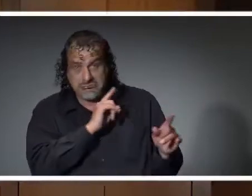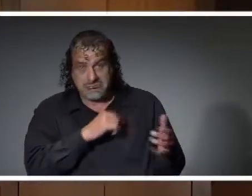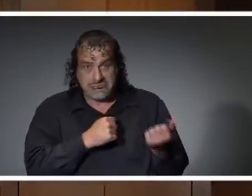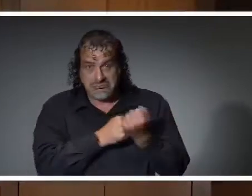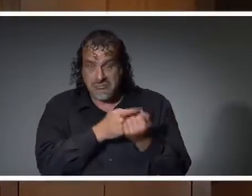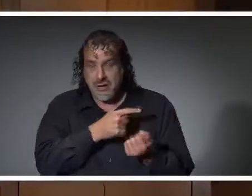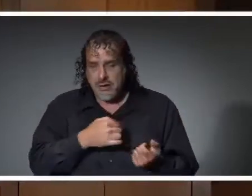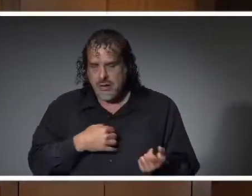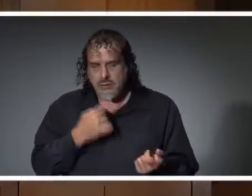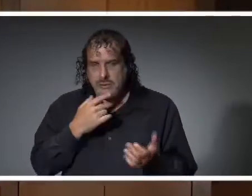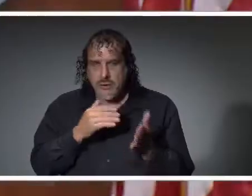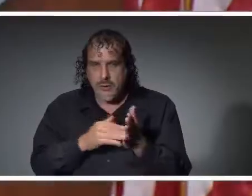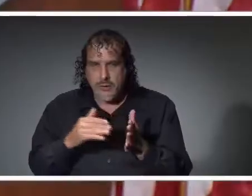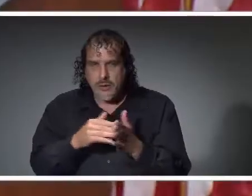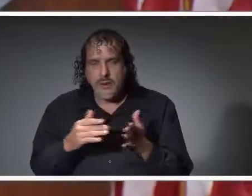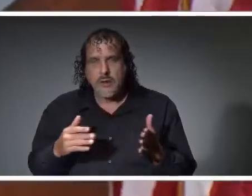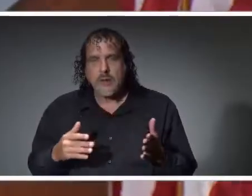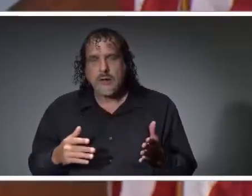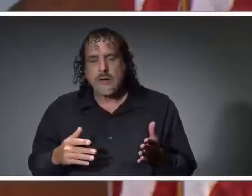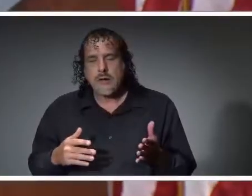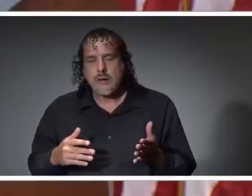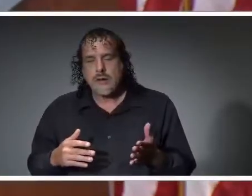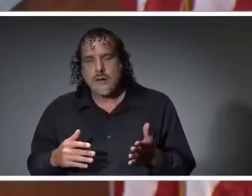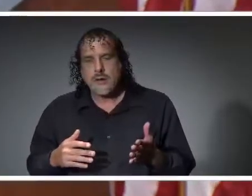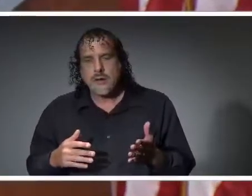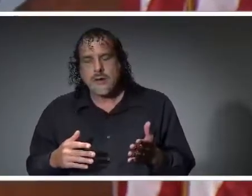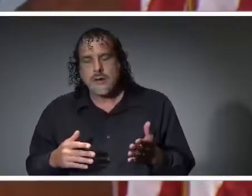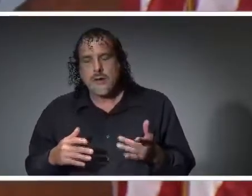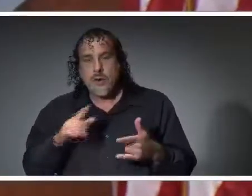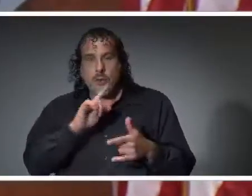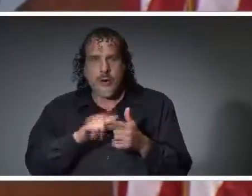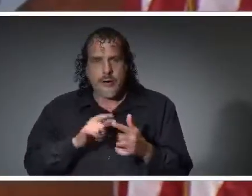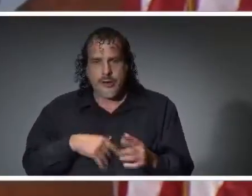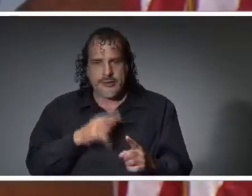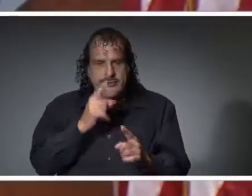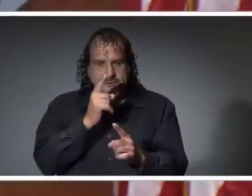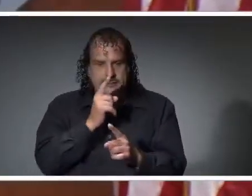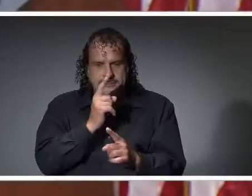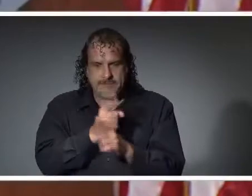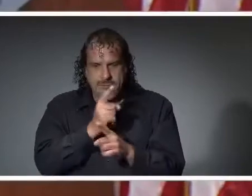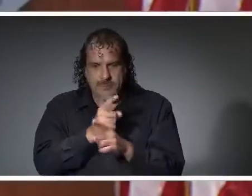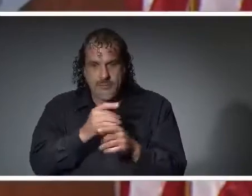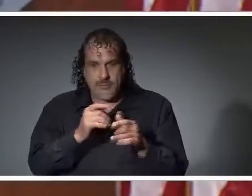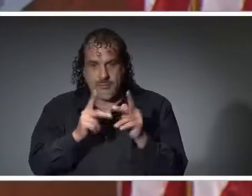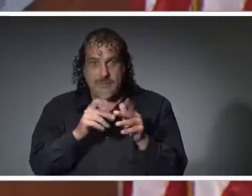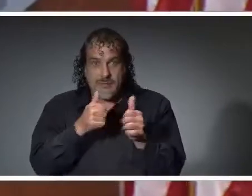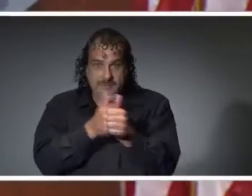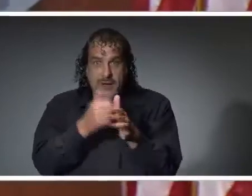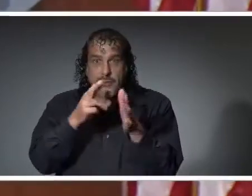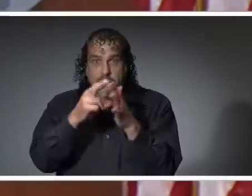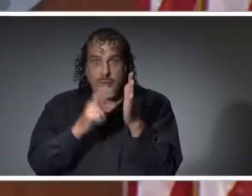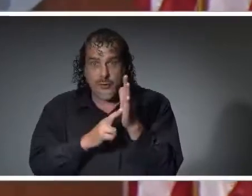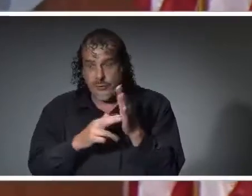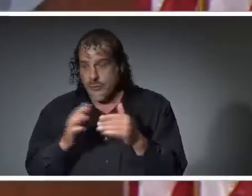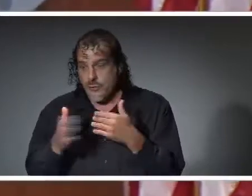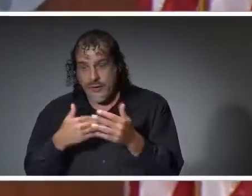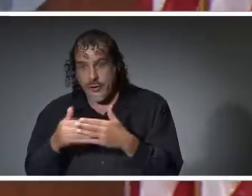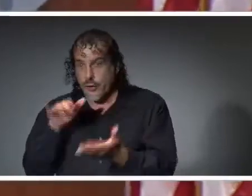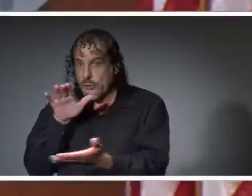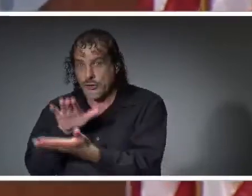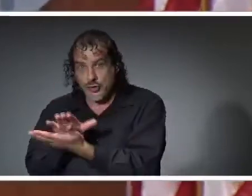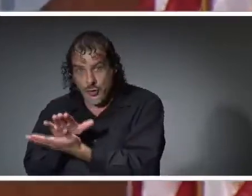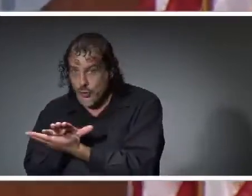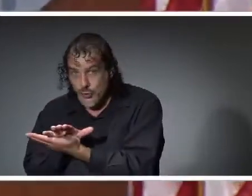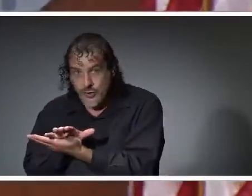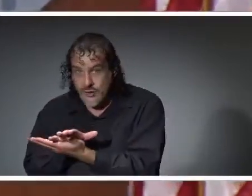repeatedly, typically where there is structure, whether it's in a K through 12 classroom or in